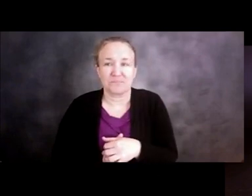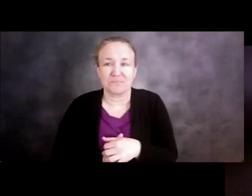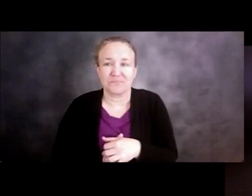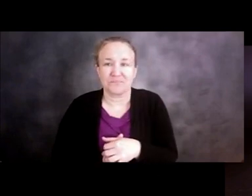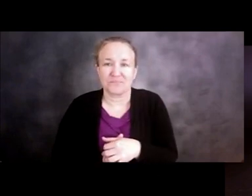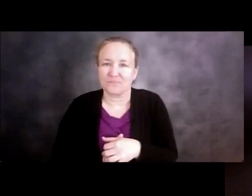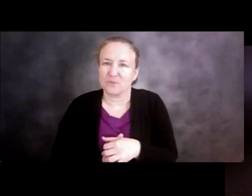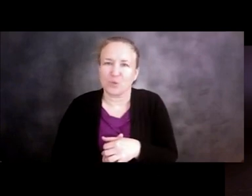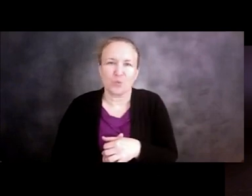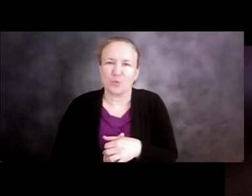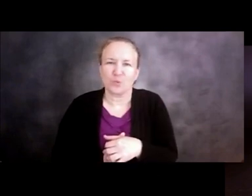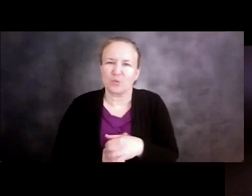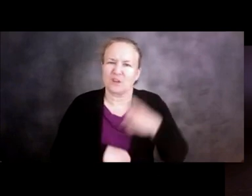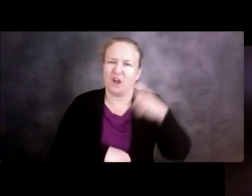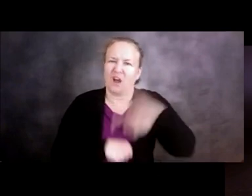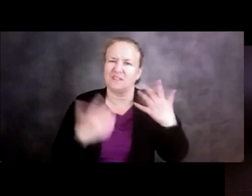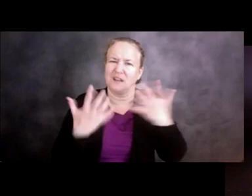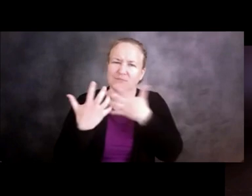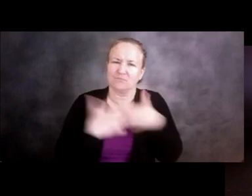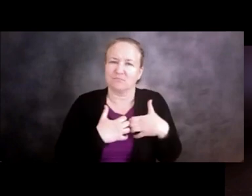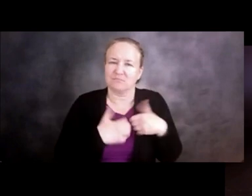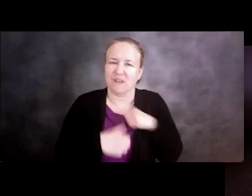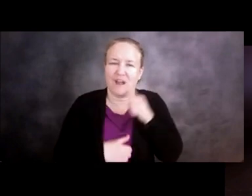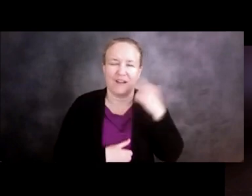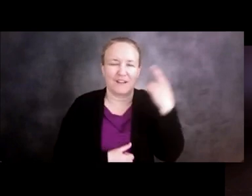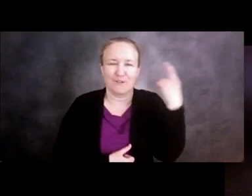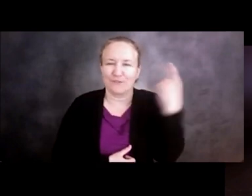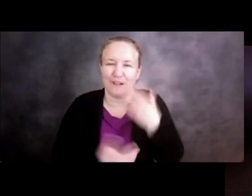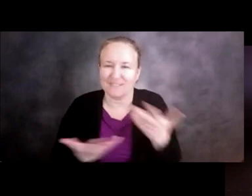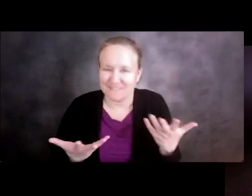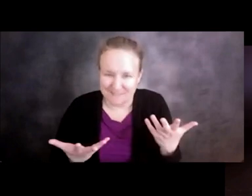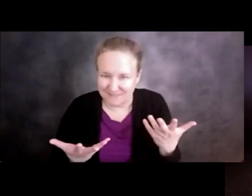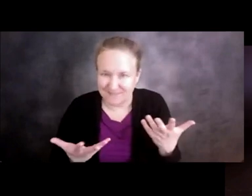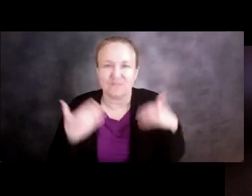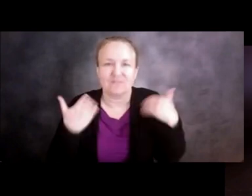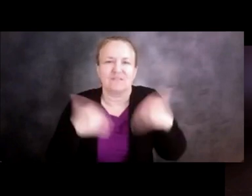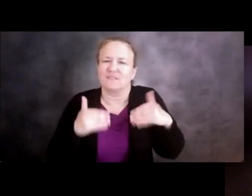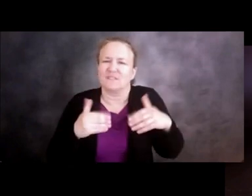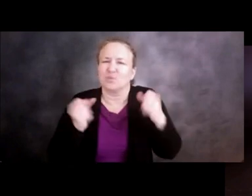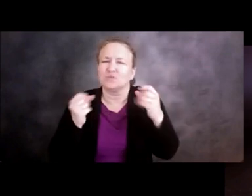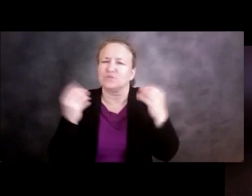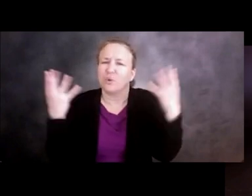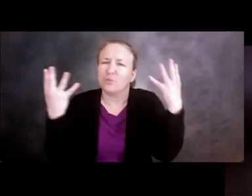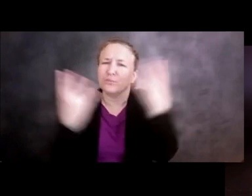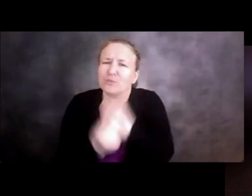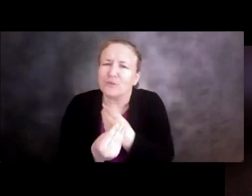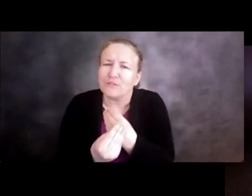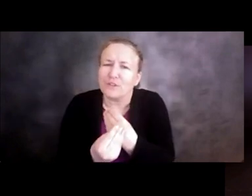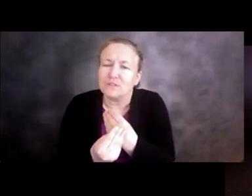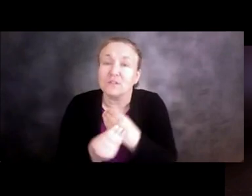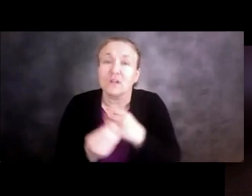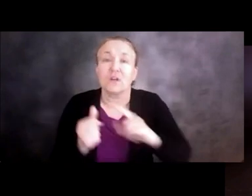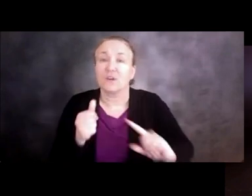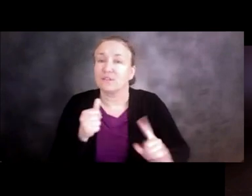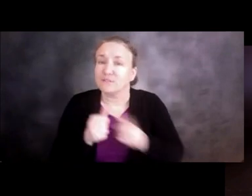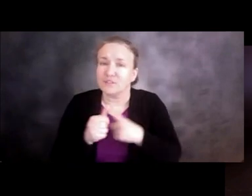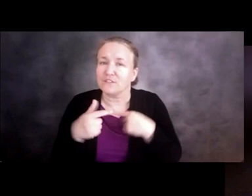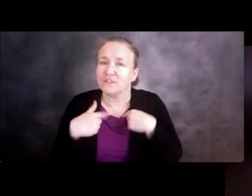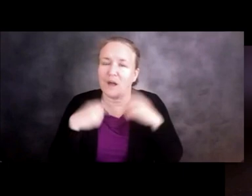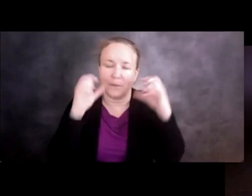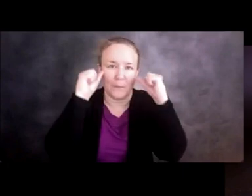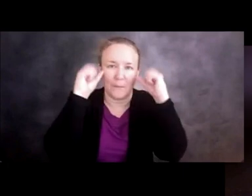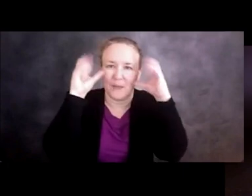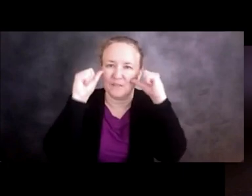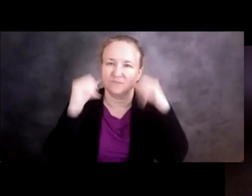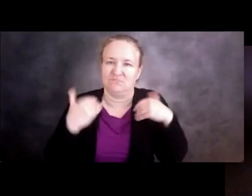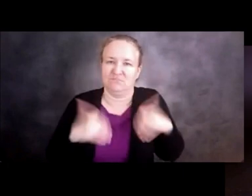so on time, I didn't even know. It was just so beautiful. One, I'm amazed, you know, we talk